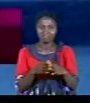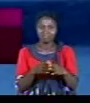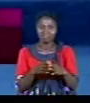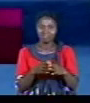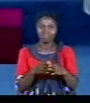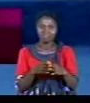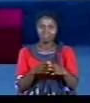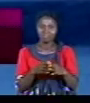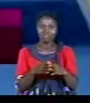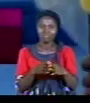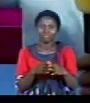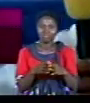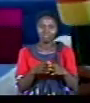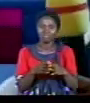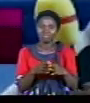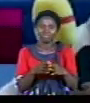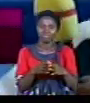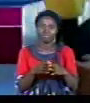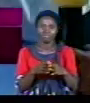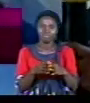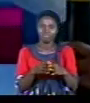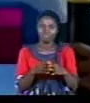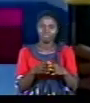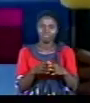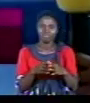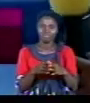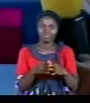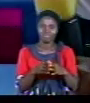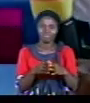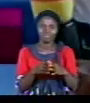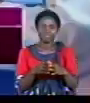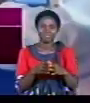Close it. Wait.